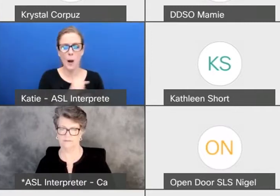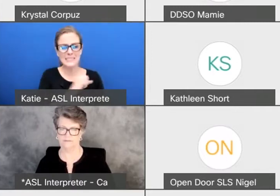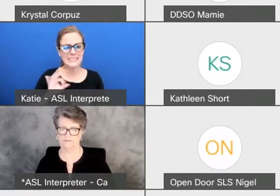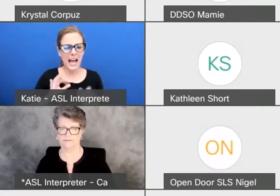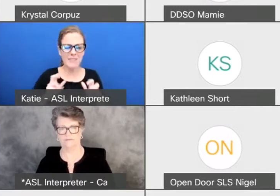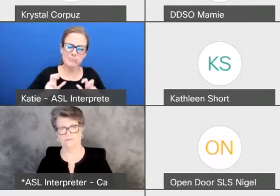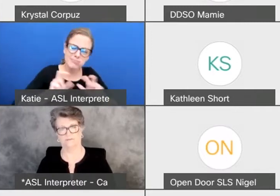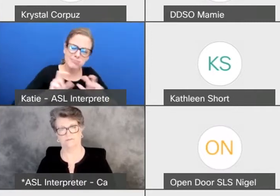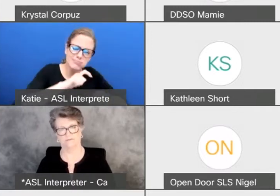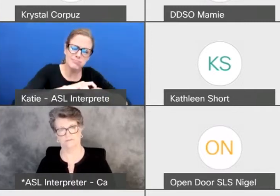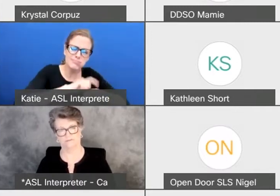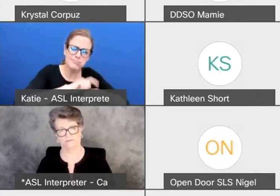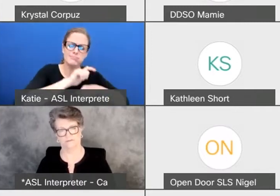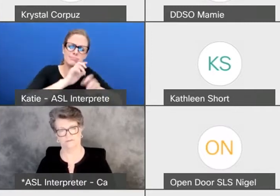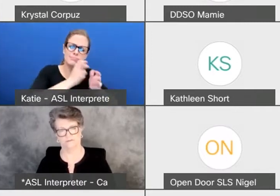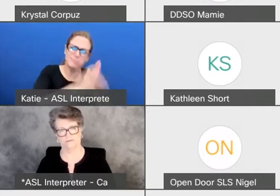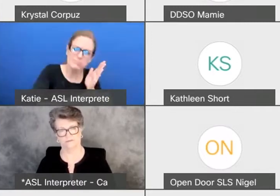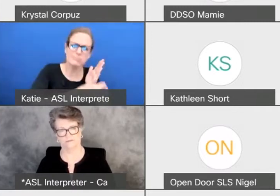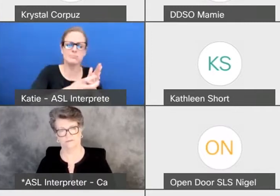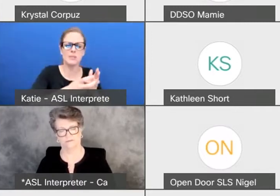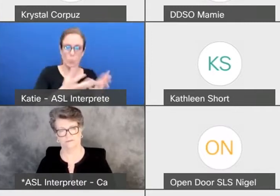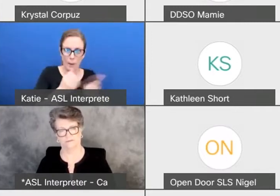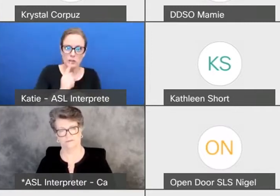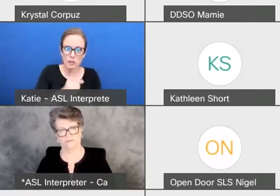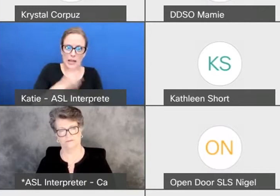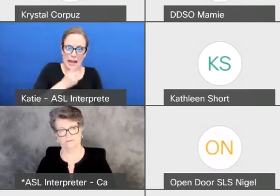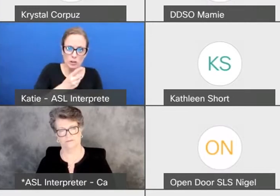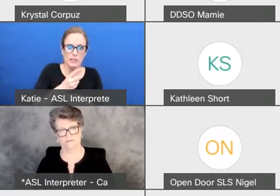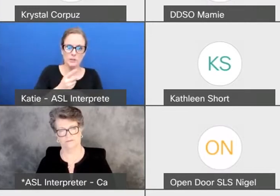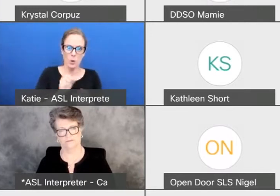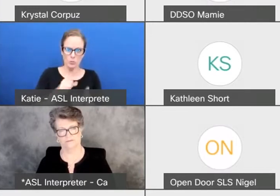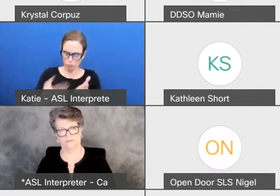into it, and we certainly want to ensure that everything is accurate.